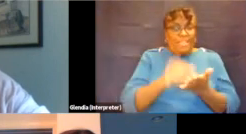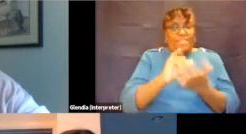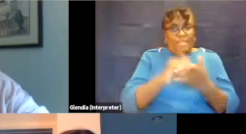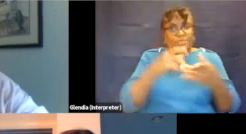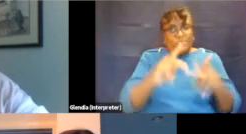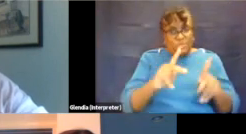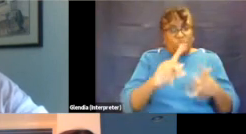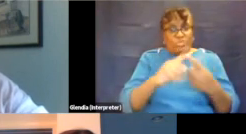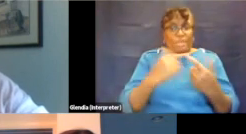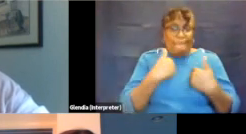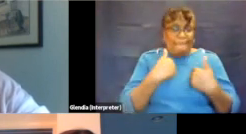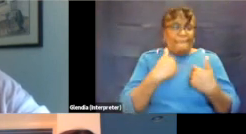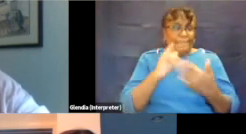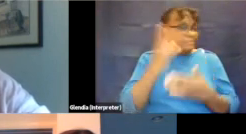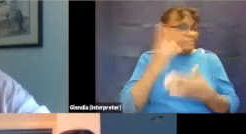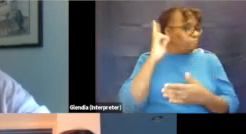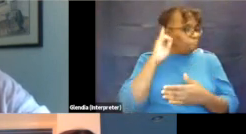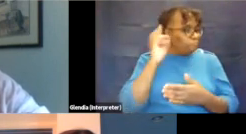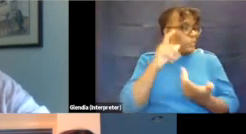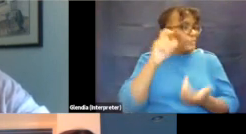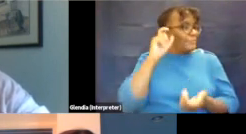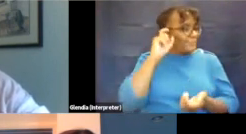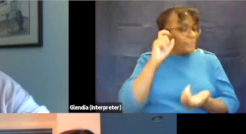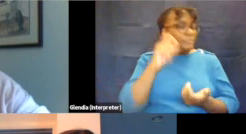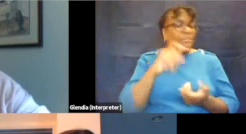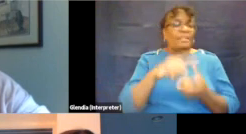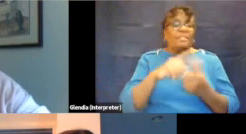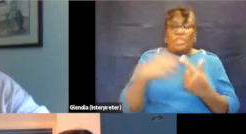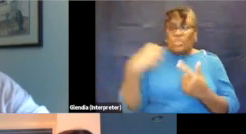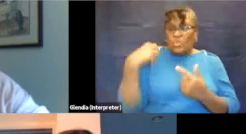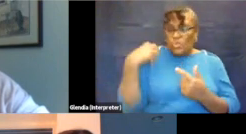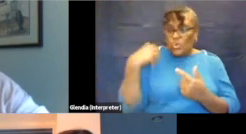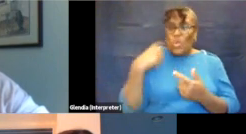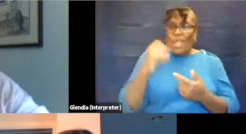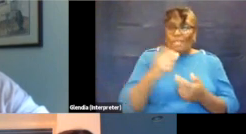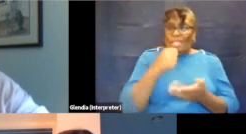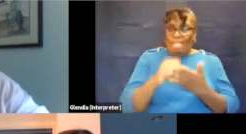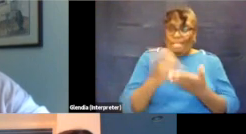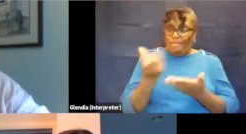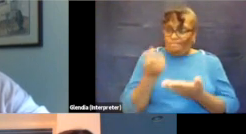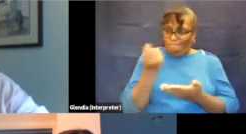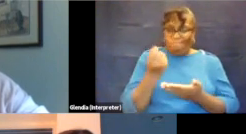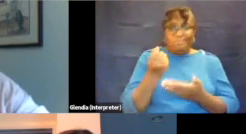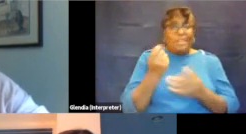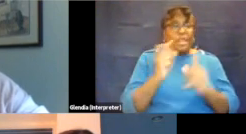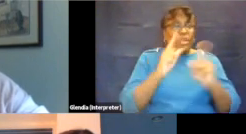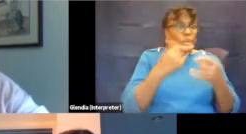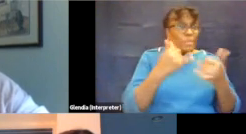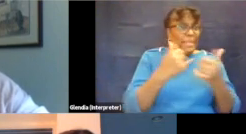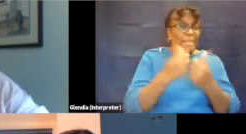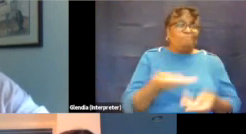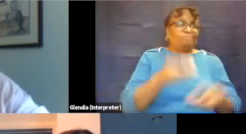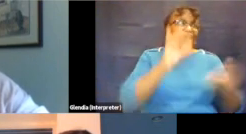that time, the coach will have to, bring that letter from event to event. But it is allowed to be done if it